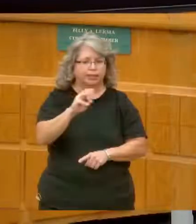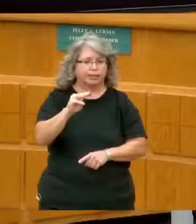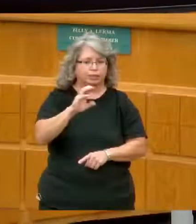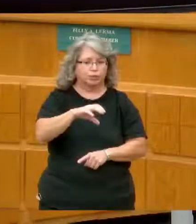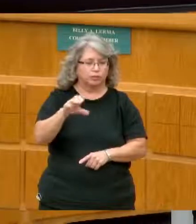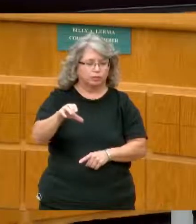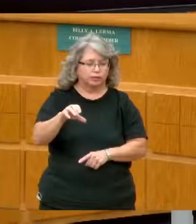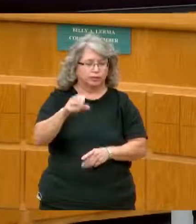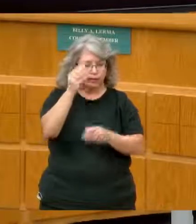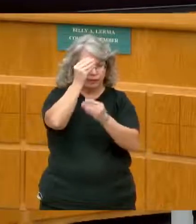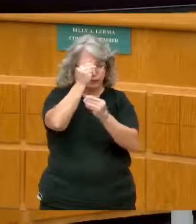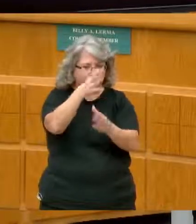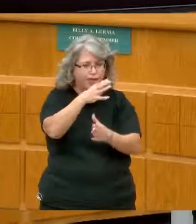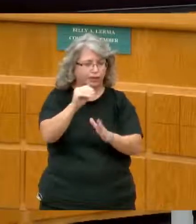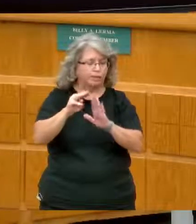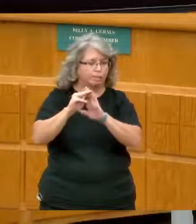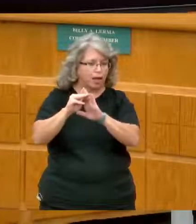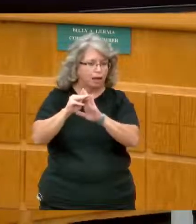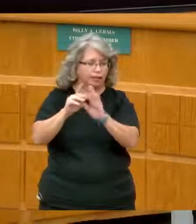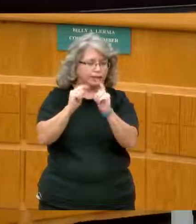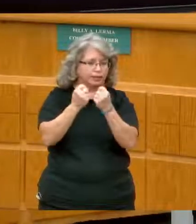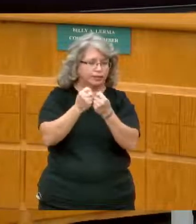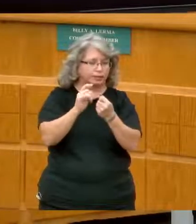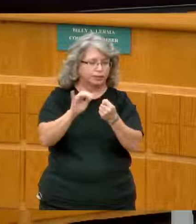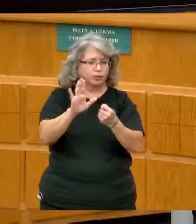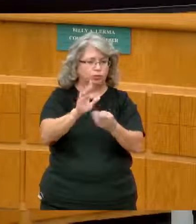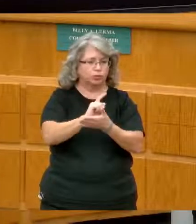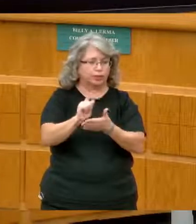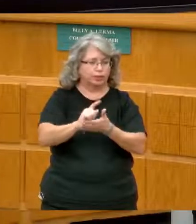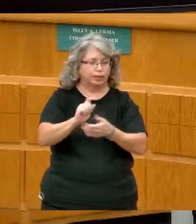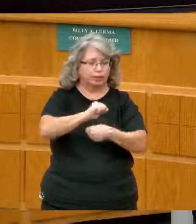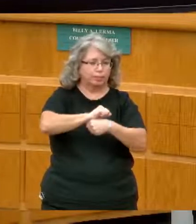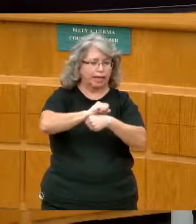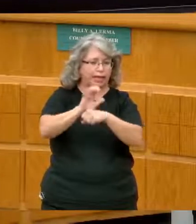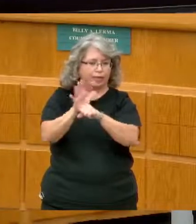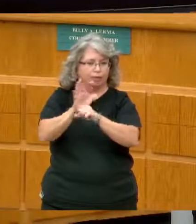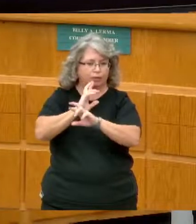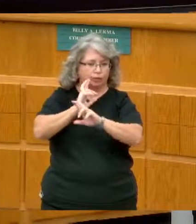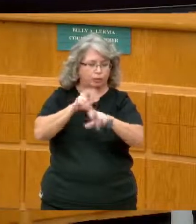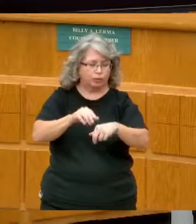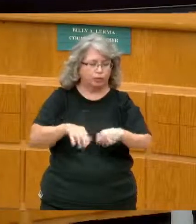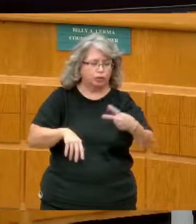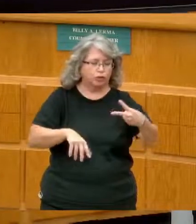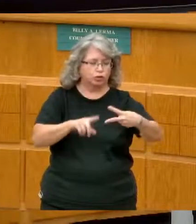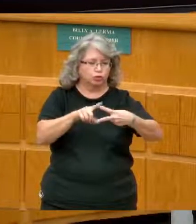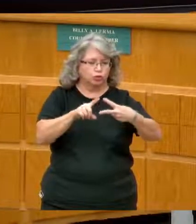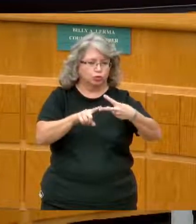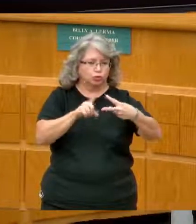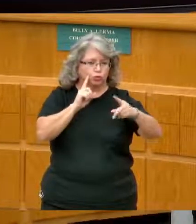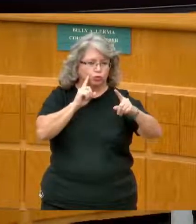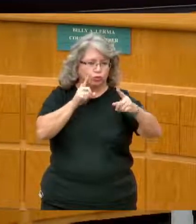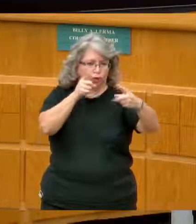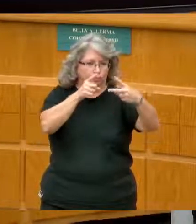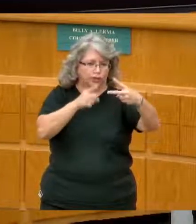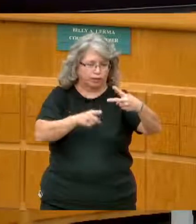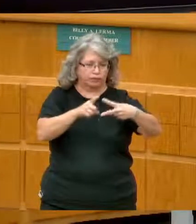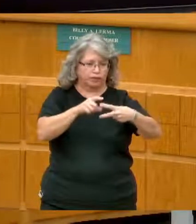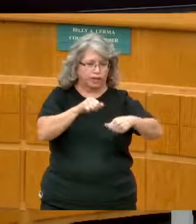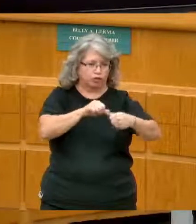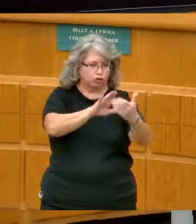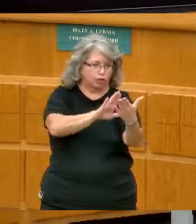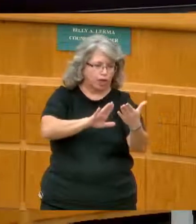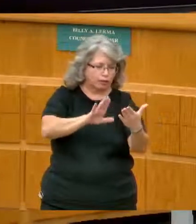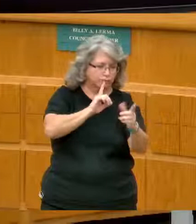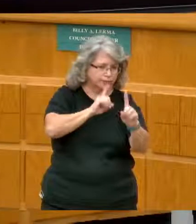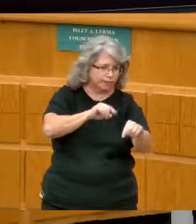Modeling Team. This is your weekly pandemic report. We have 2 objectives: to address your concerns and questions, number 1,